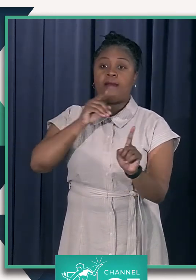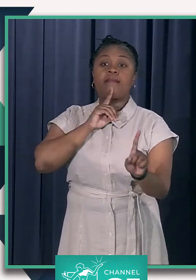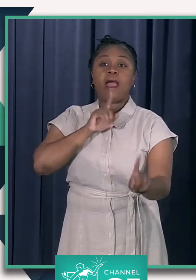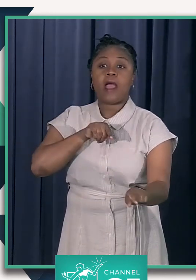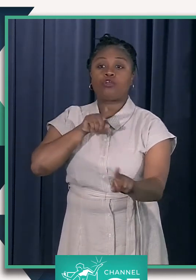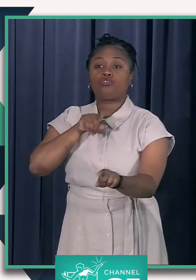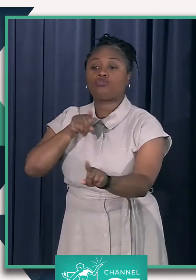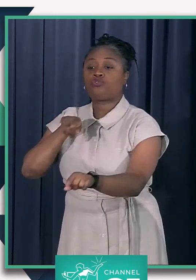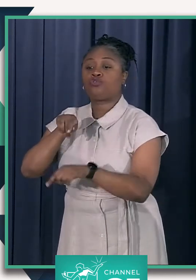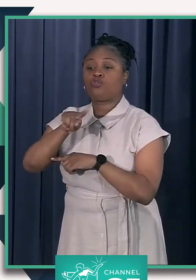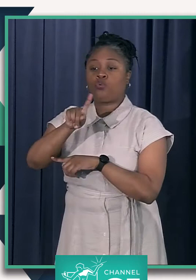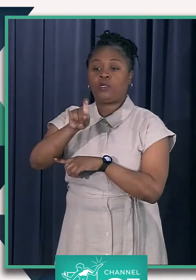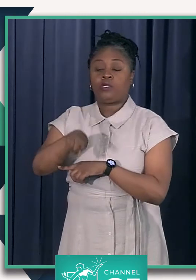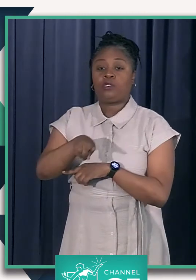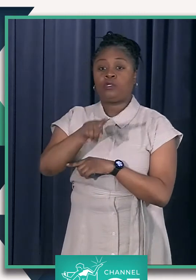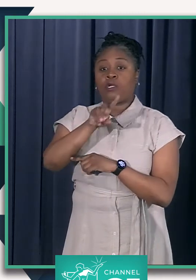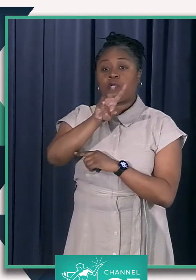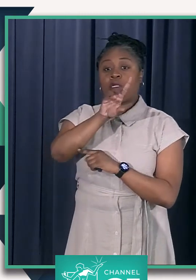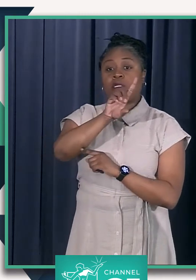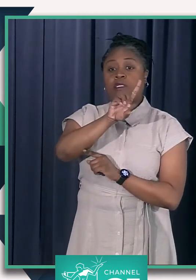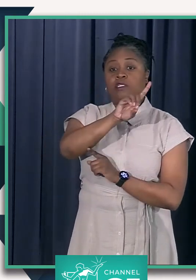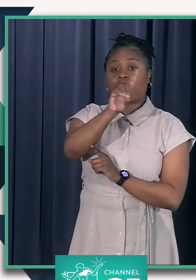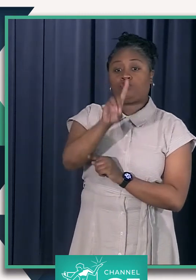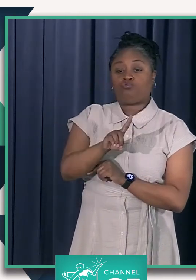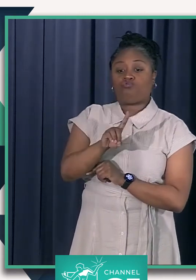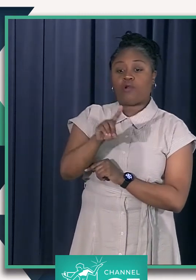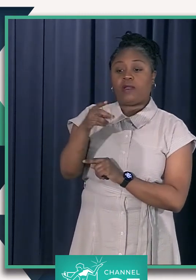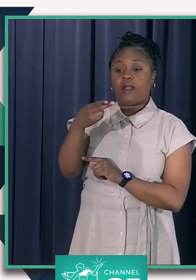That website is